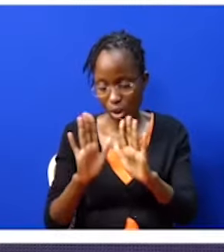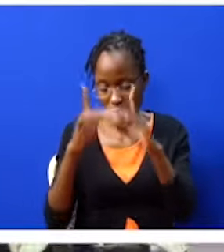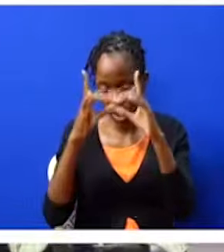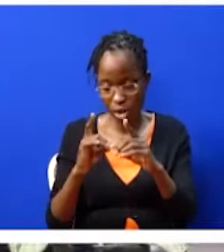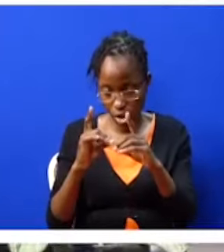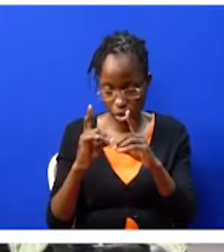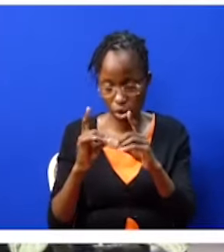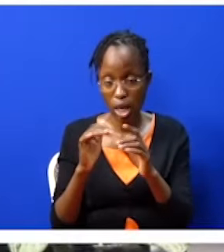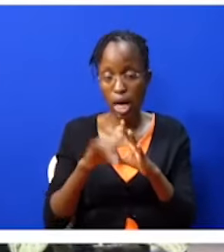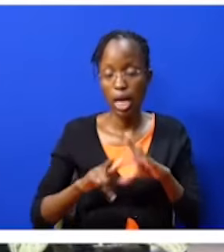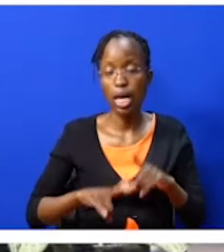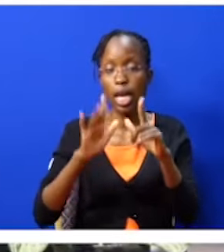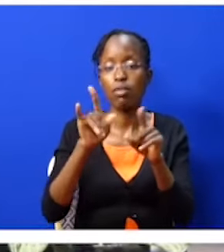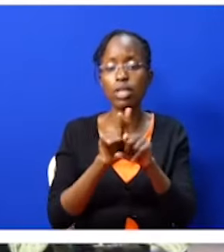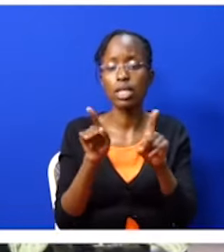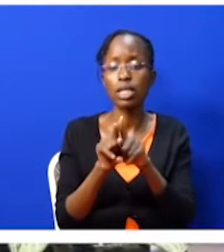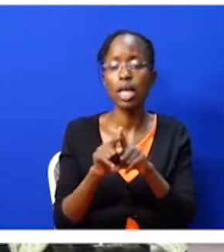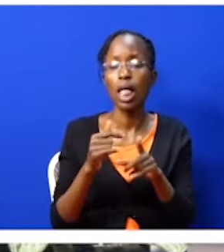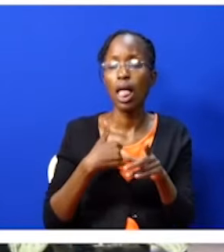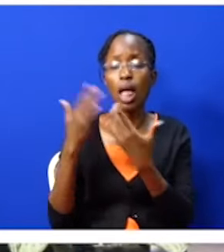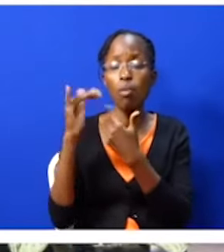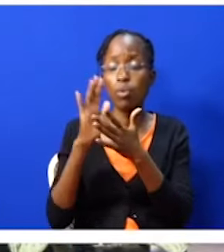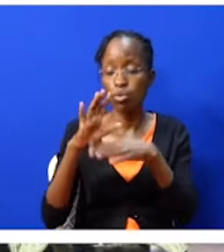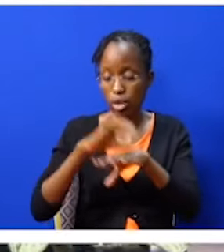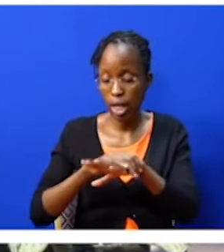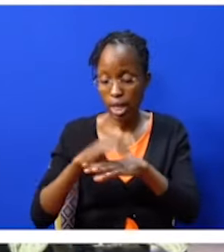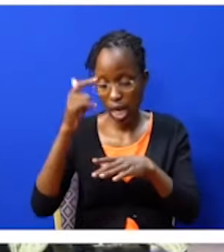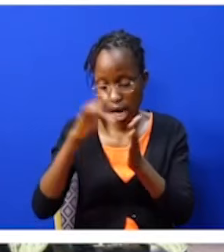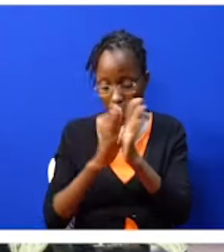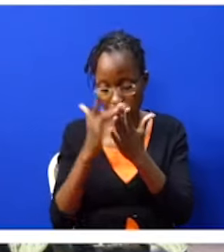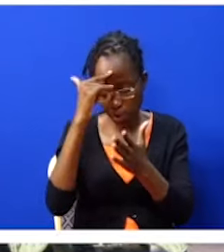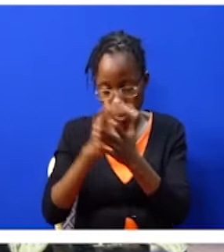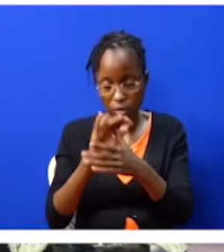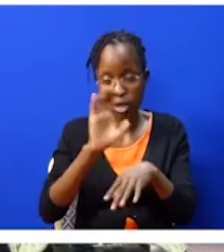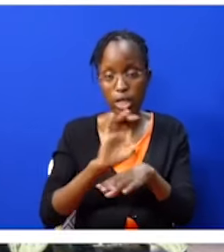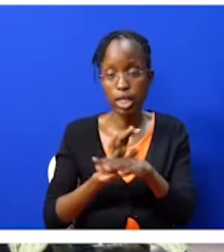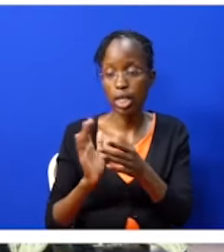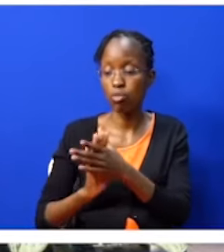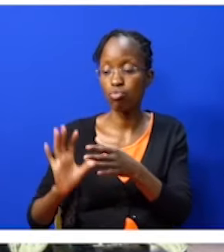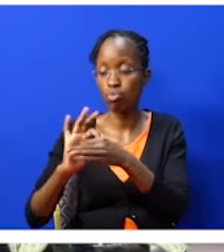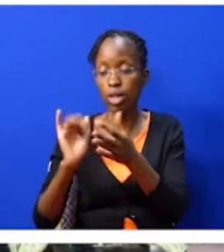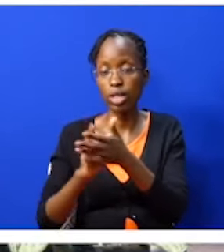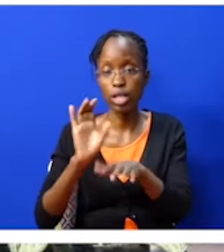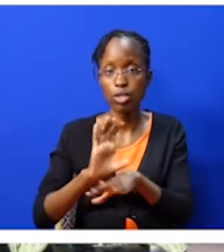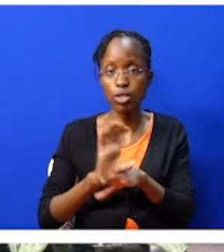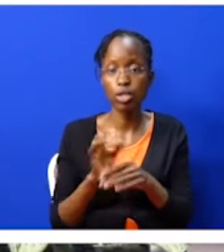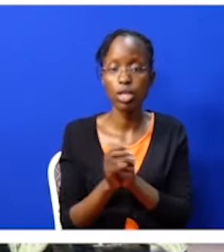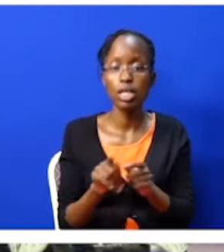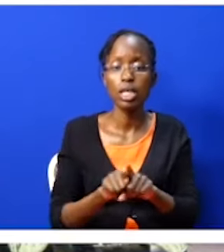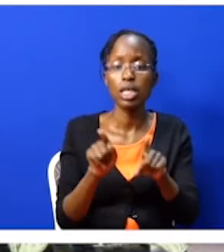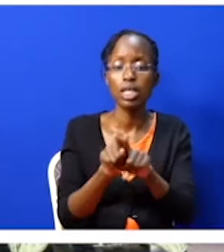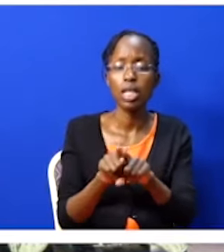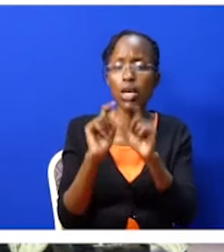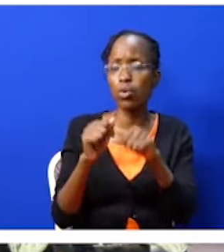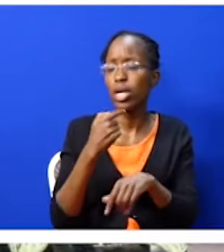life. And we pray that you find a Bible-believing church and you get connected to that church. We also suggest that